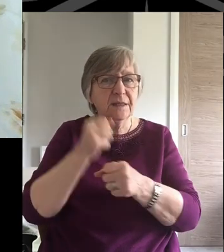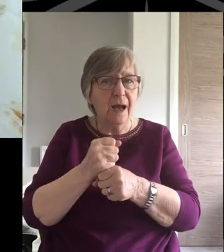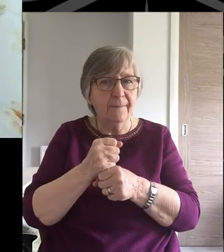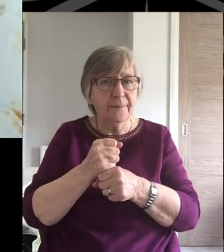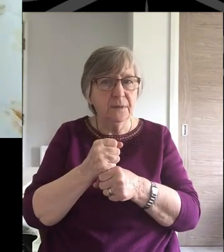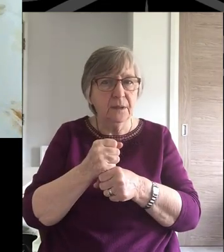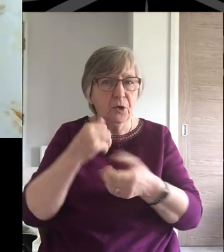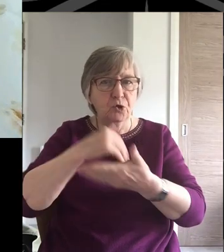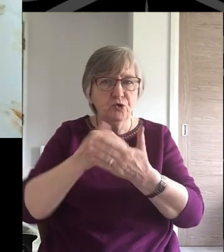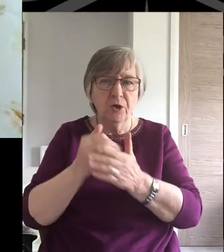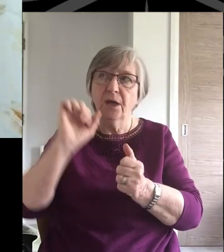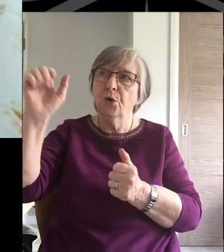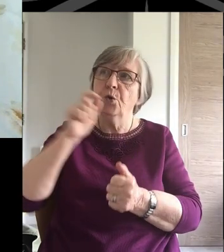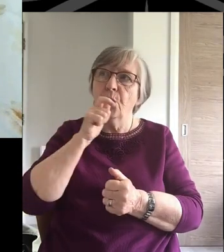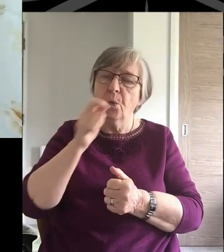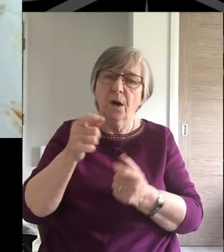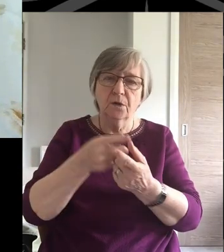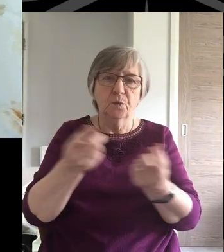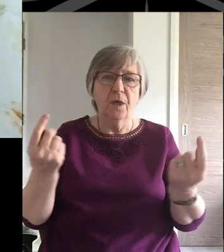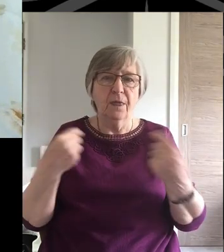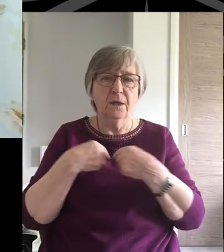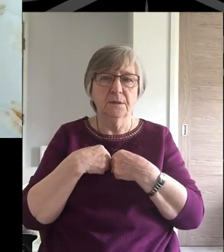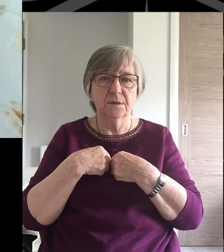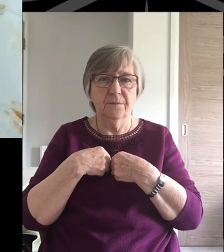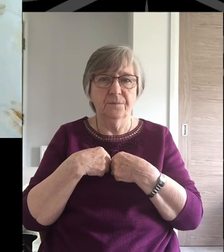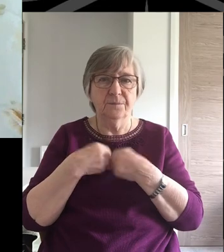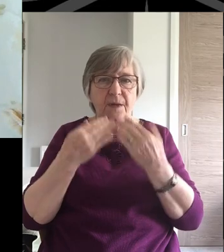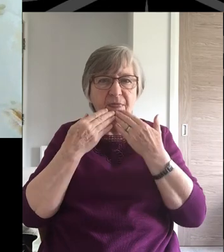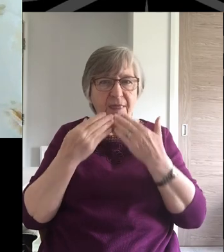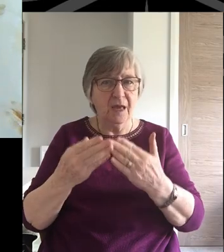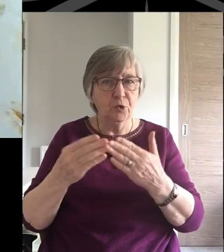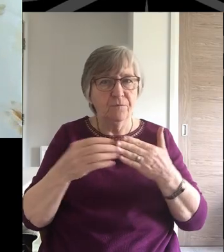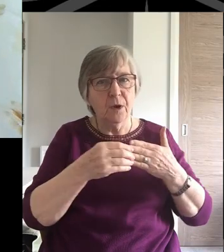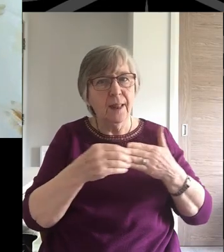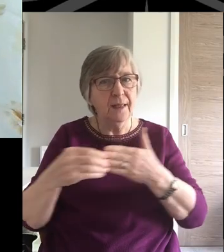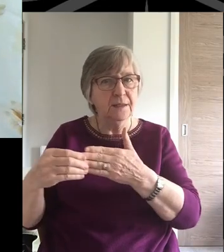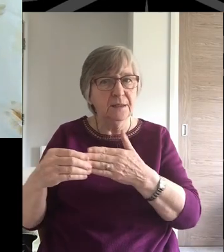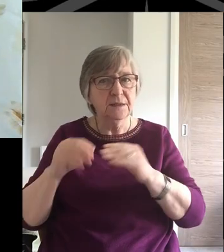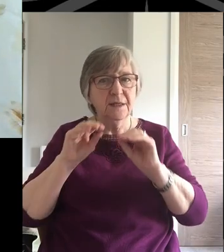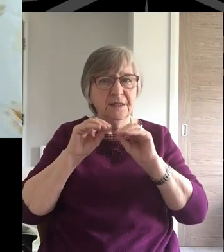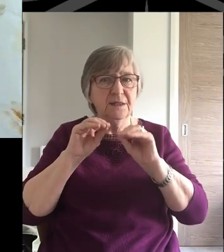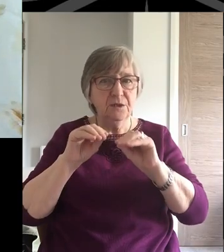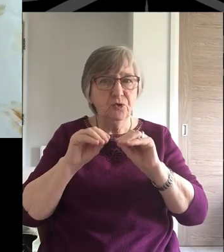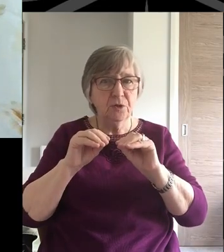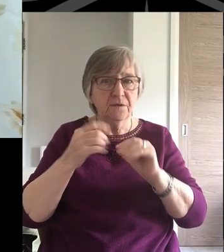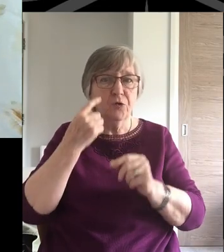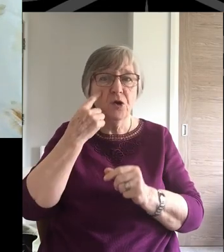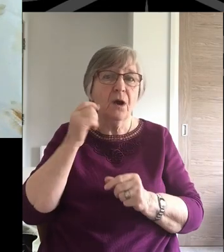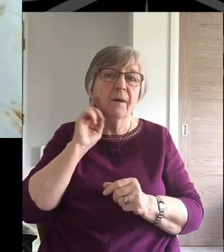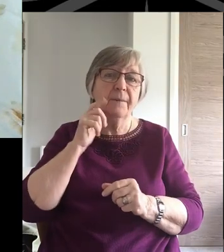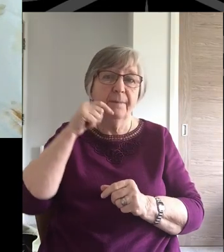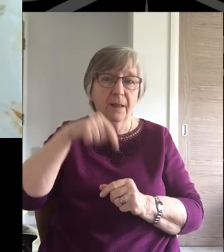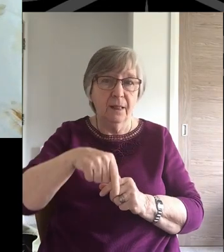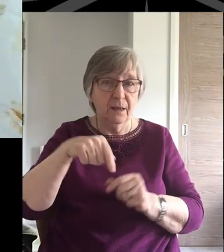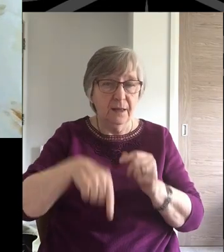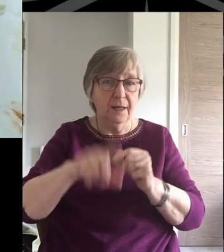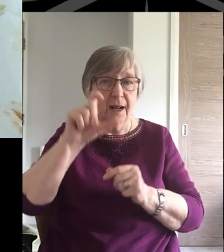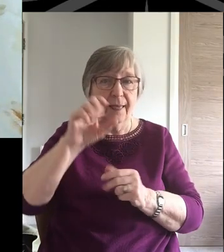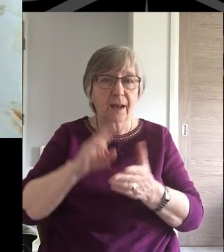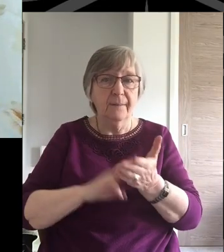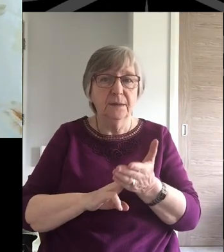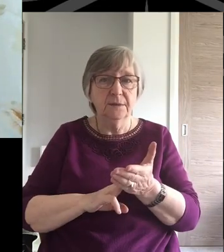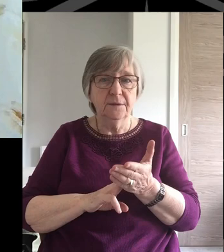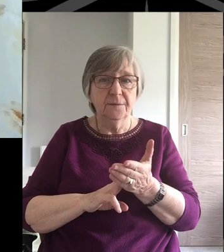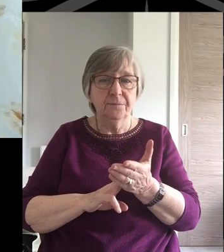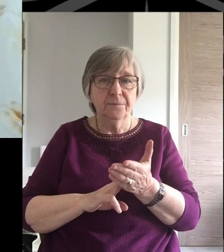word known to us. We thank you for the leaders and teachers of the young people of our